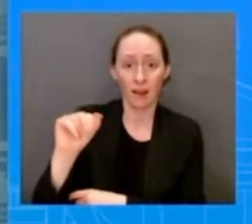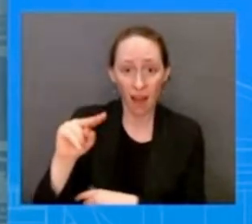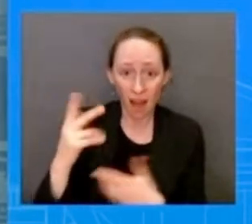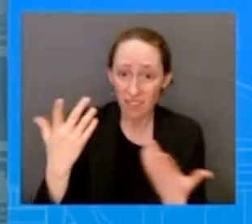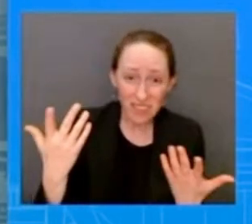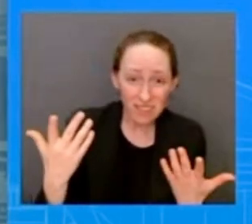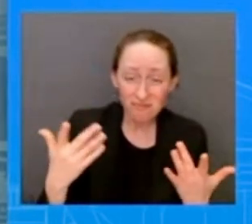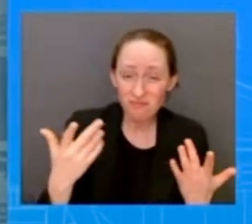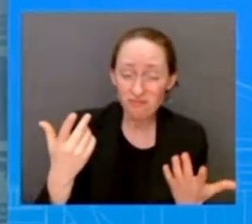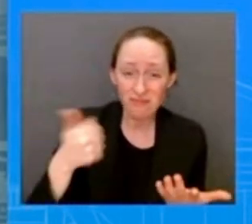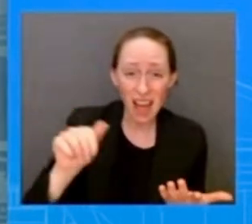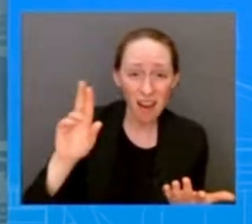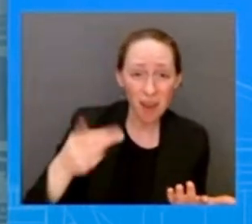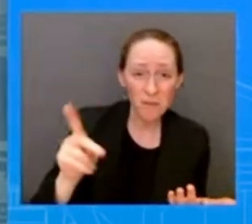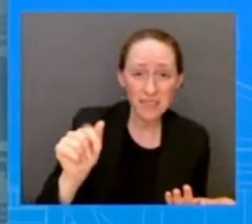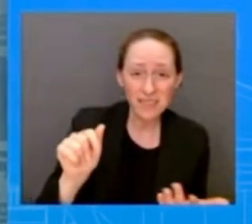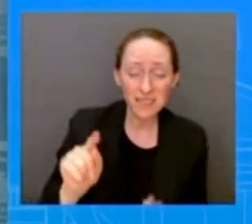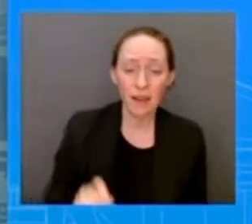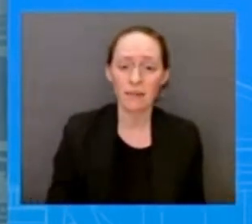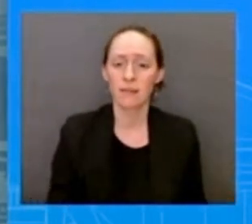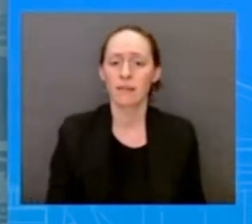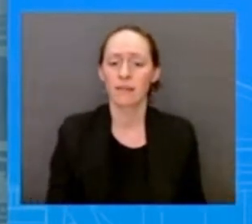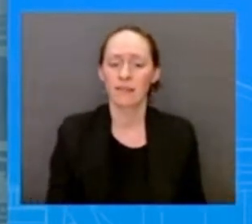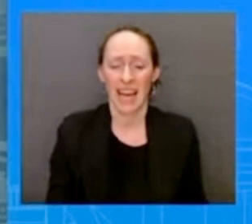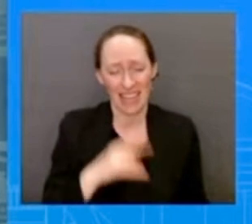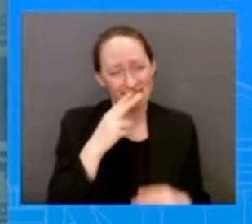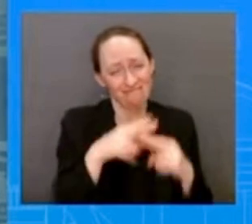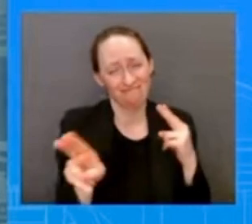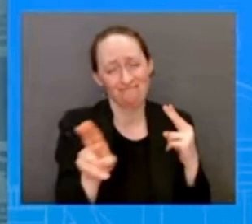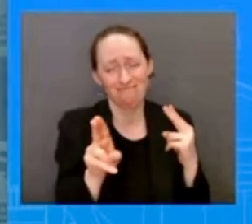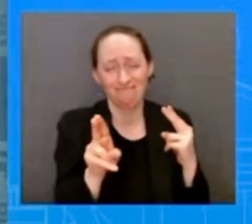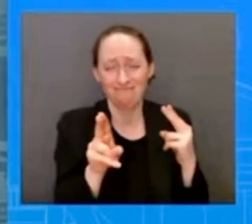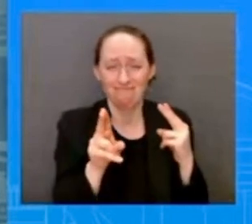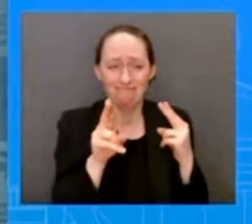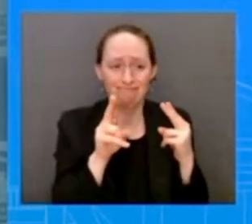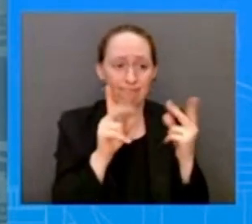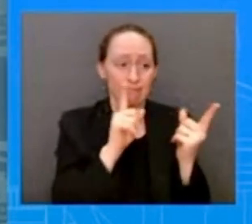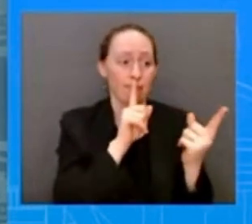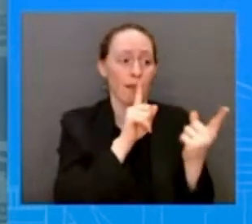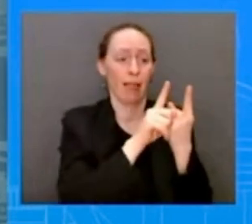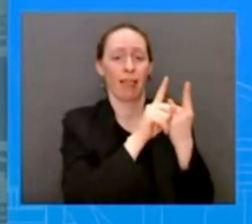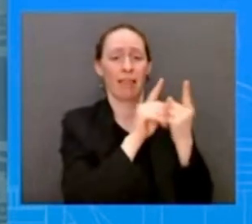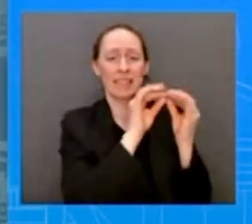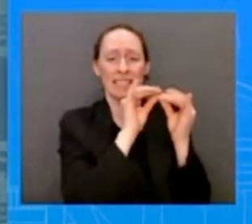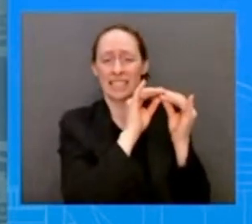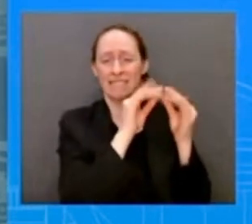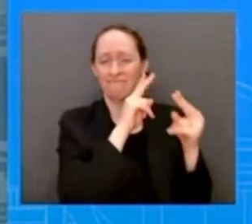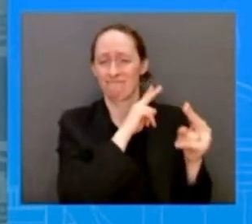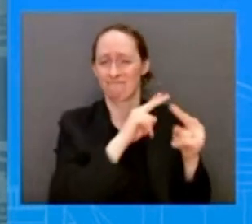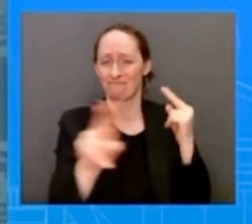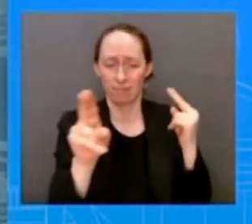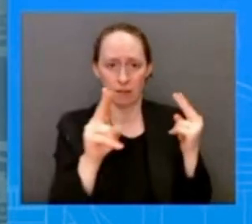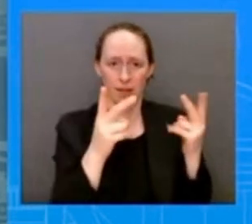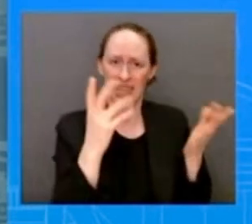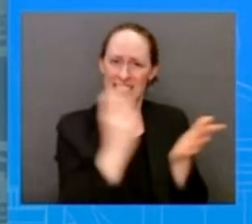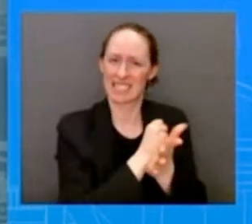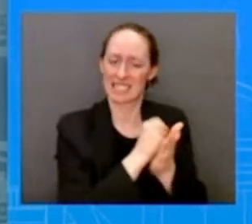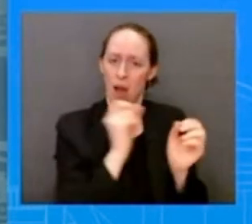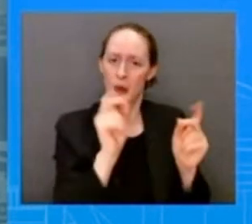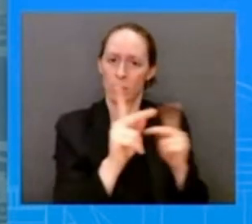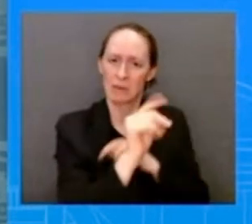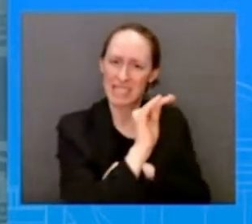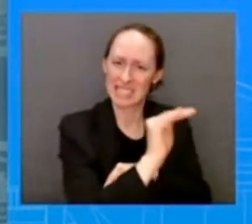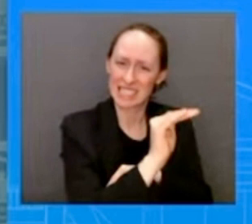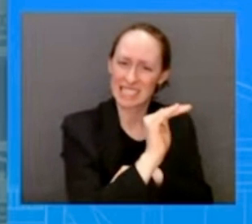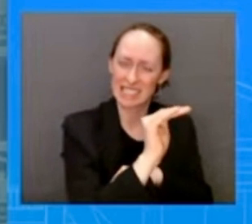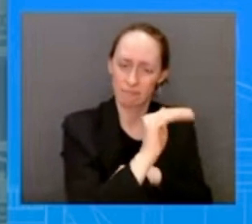opportunity to remind Minister Lavrov we want Mr. Whelan back, he belongs with his family, and that there is a proposal on the table, we want the Russians to